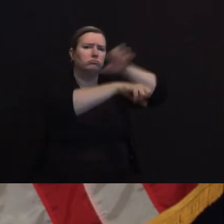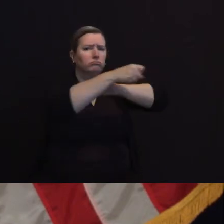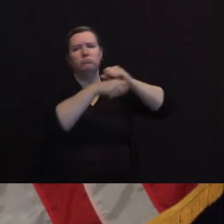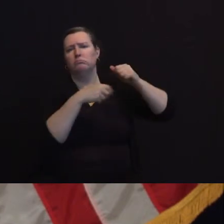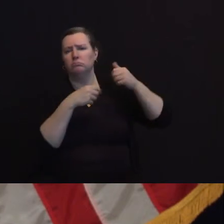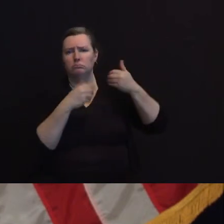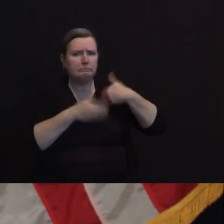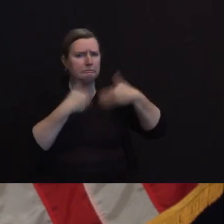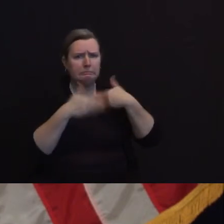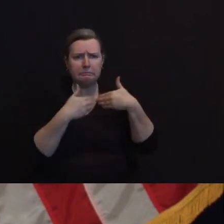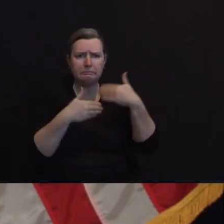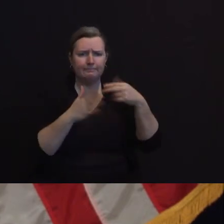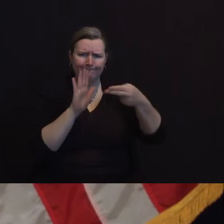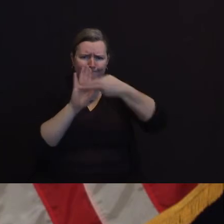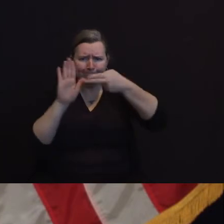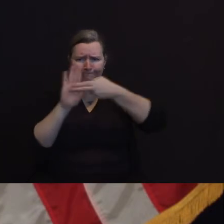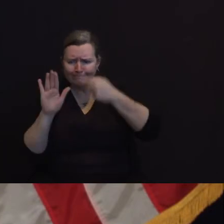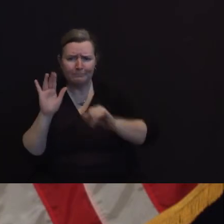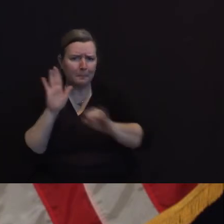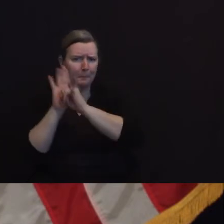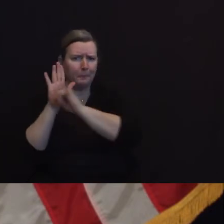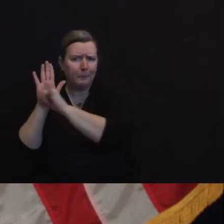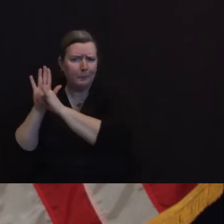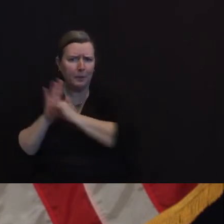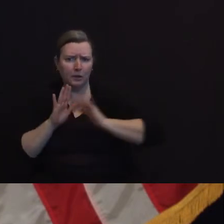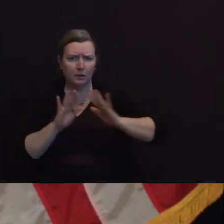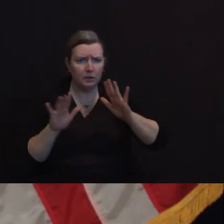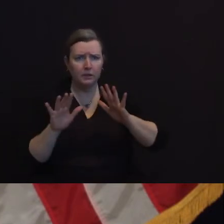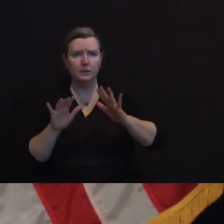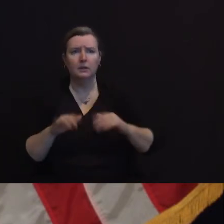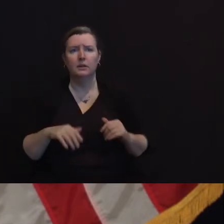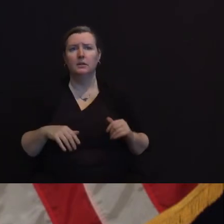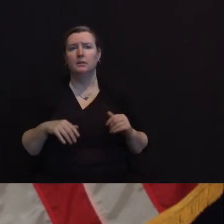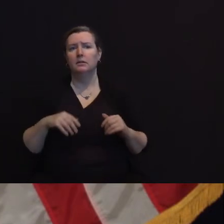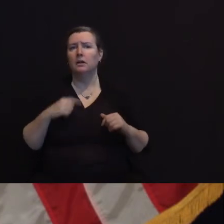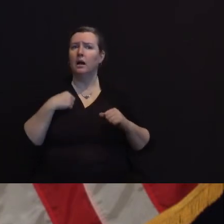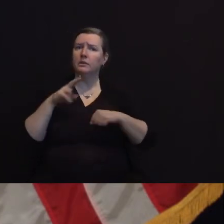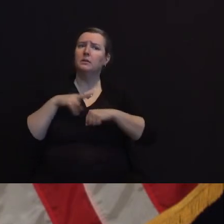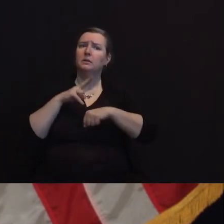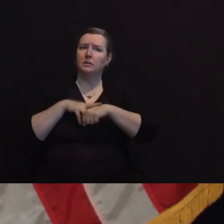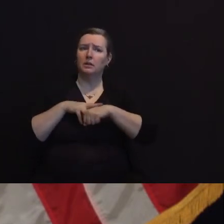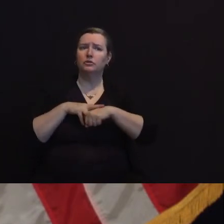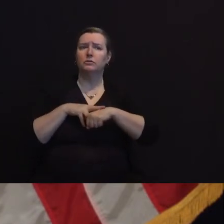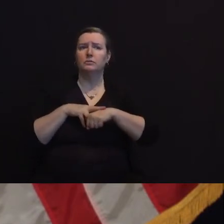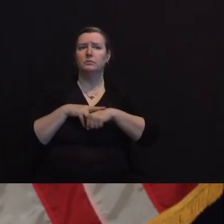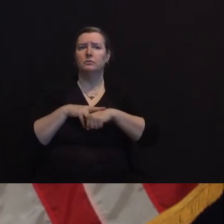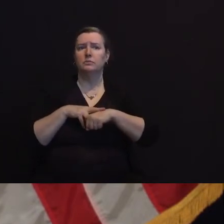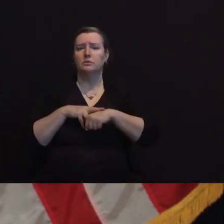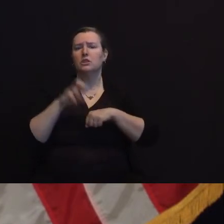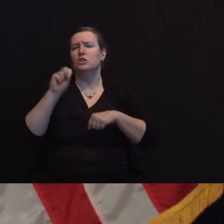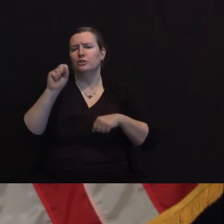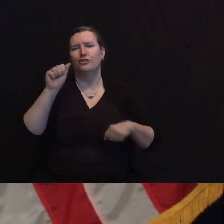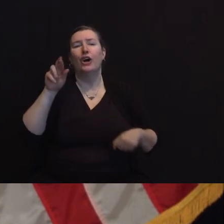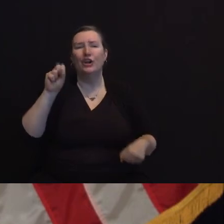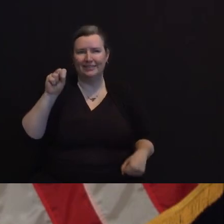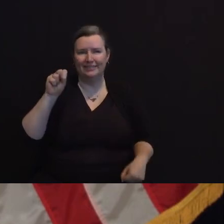of the virus. They have a national SARS-CoV-2 strain surveillance system called